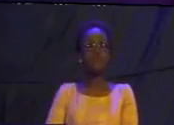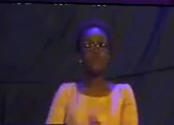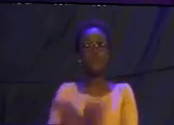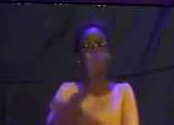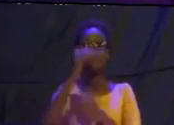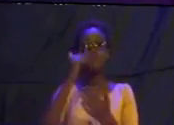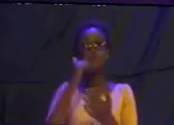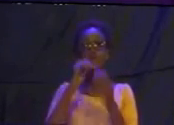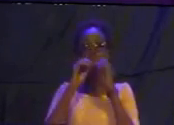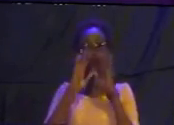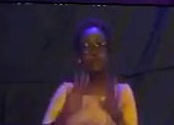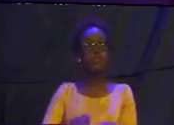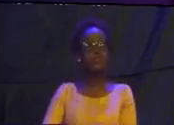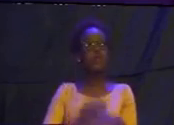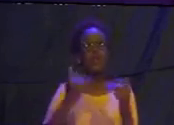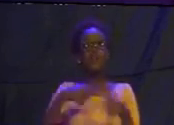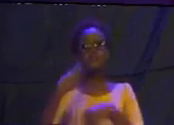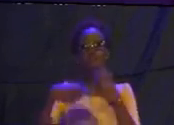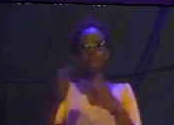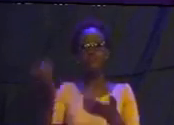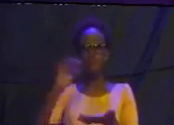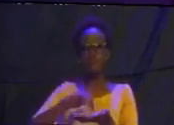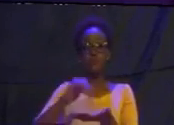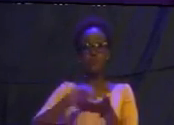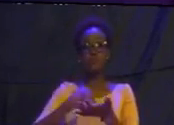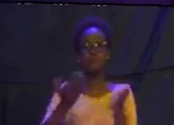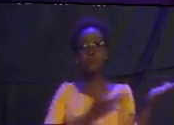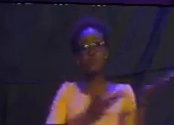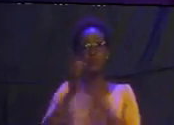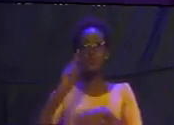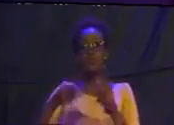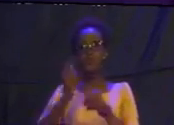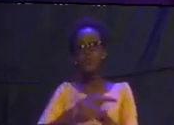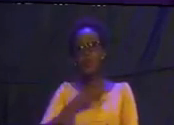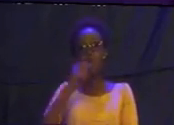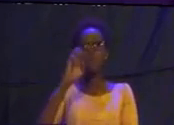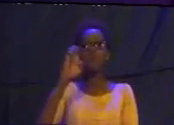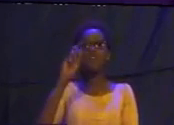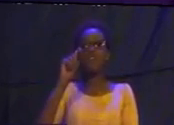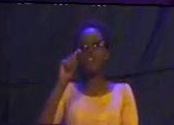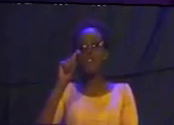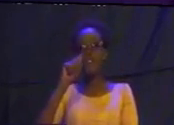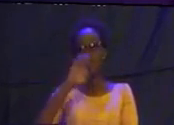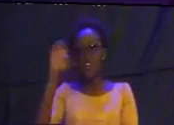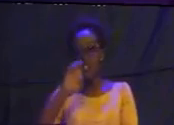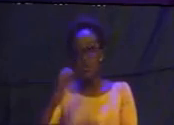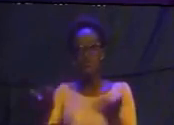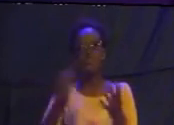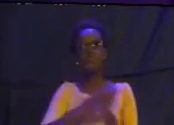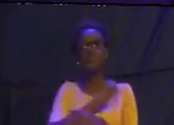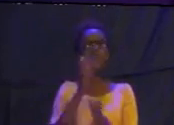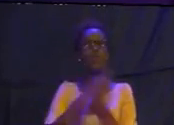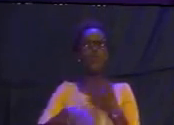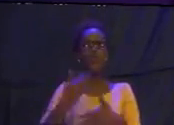Shim. God bless you. Tuzagenda twakira n'abandi bashitsi baza bazava muri Ethiopia, bazava Botswana, bazava Gabon,